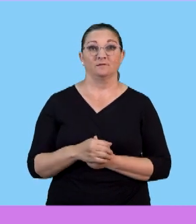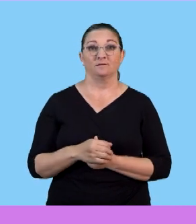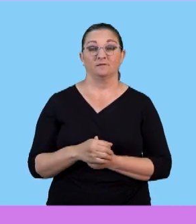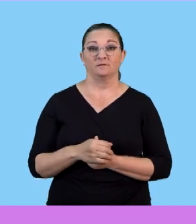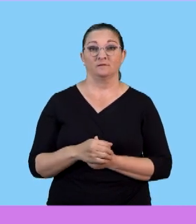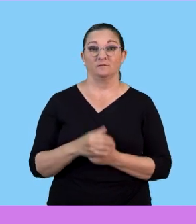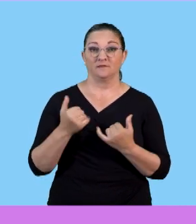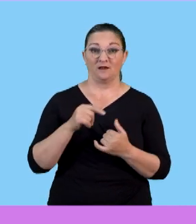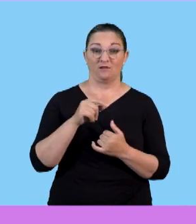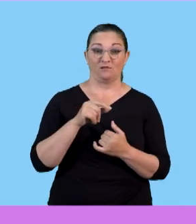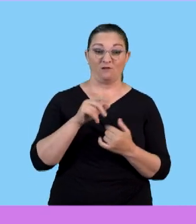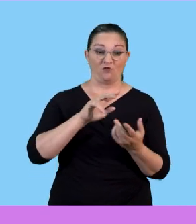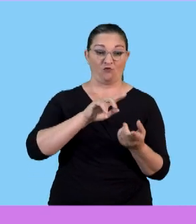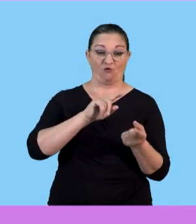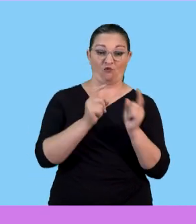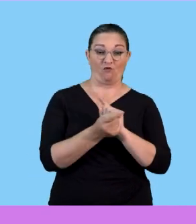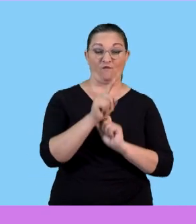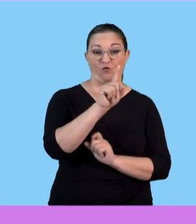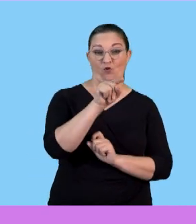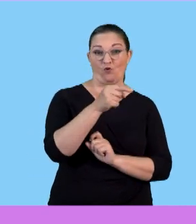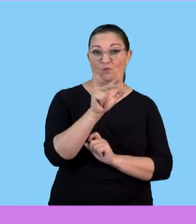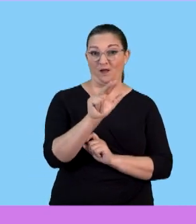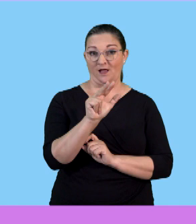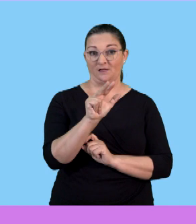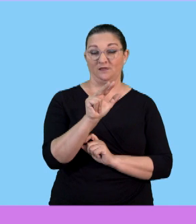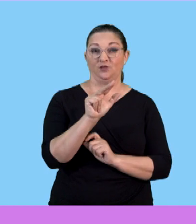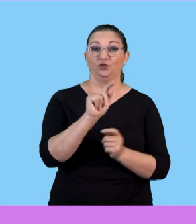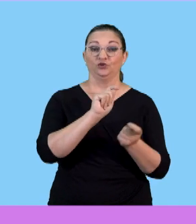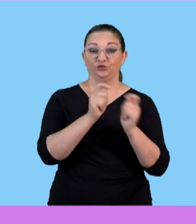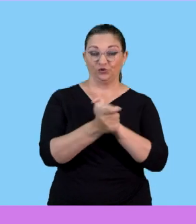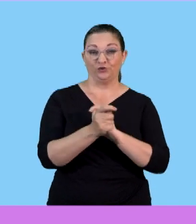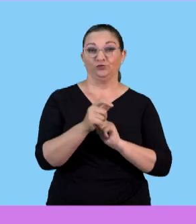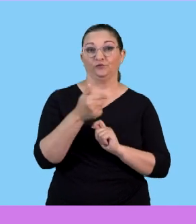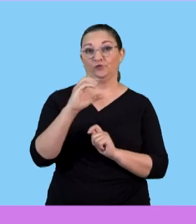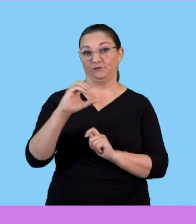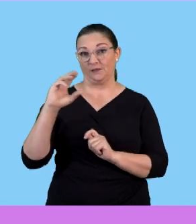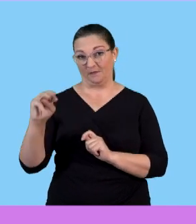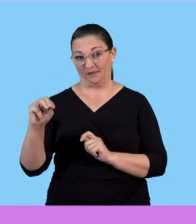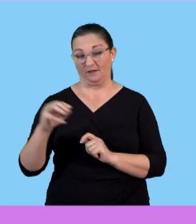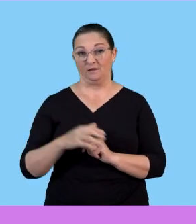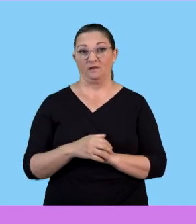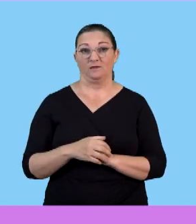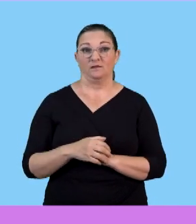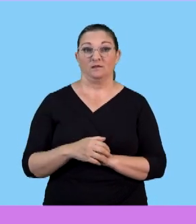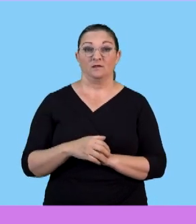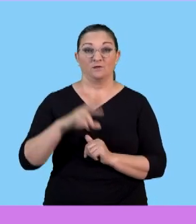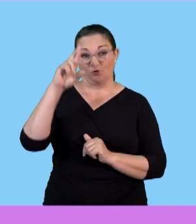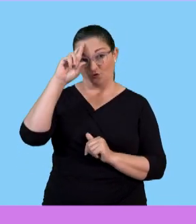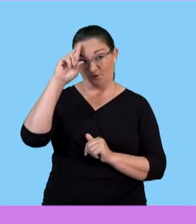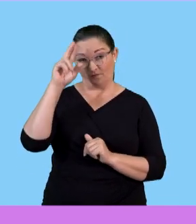and convert the 1,8 meters to centimeters. So it's going to be,